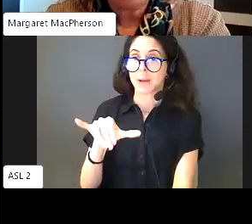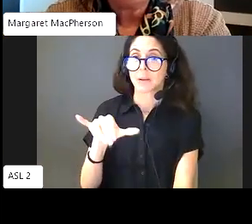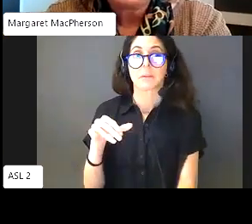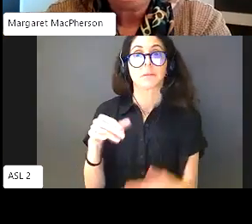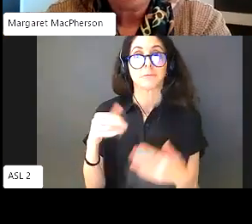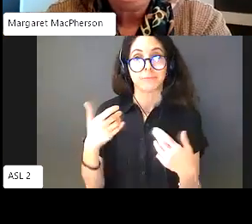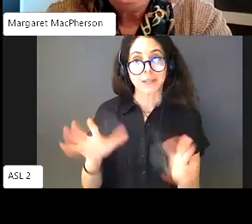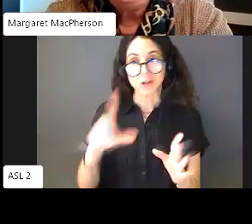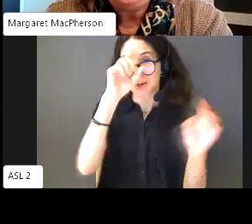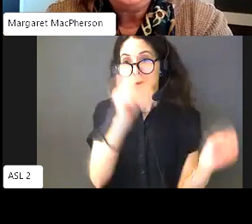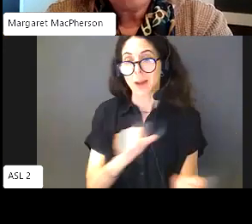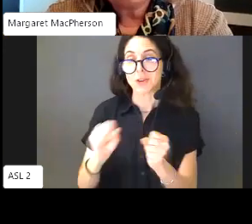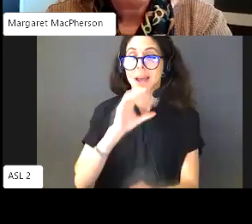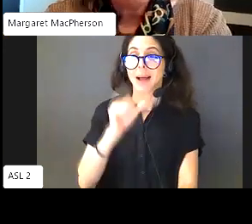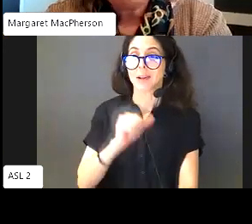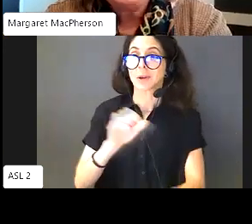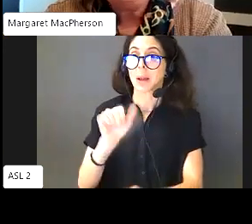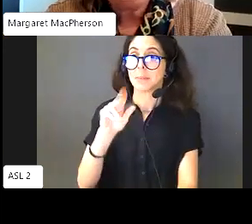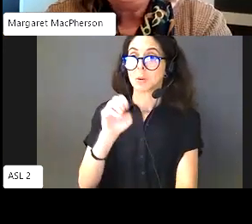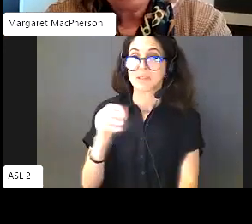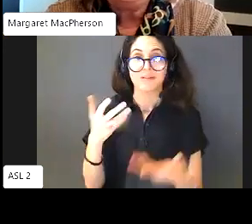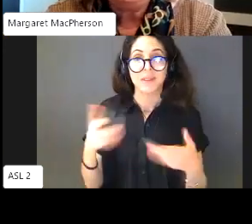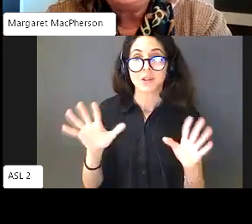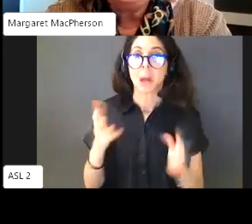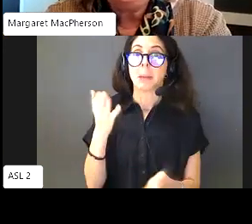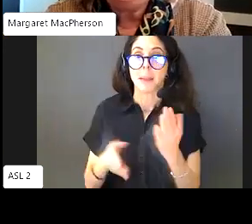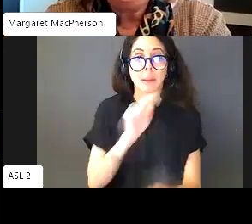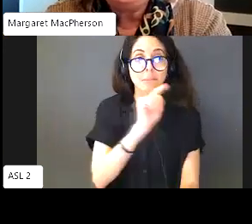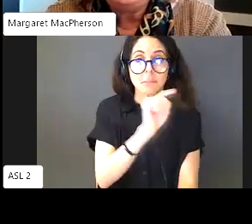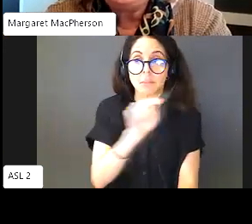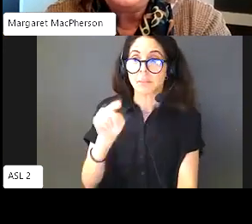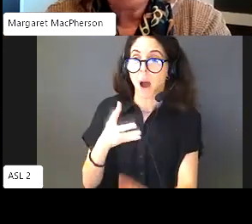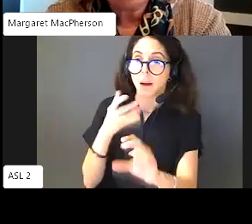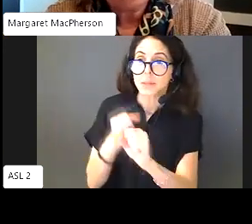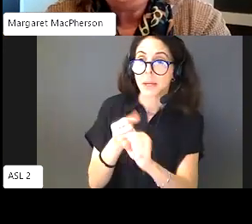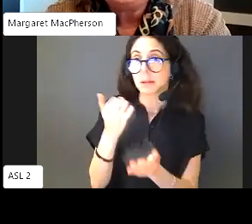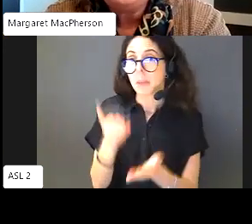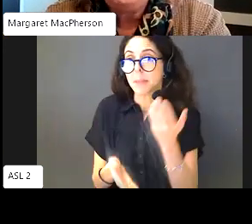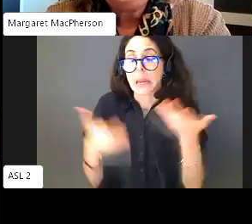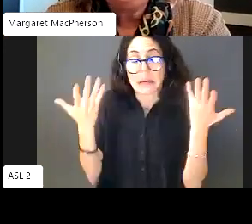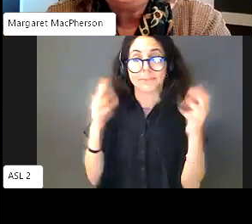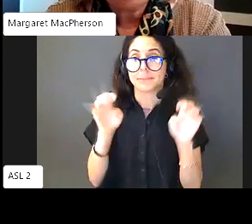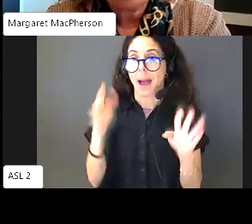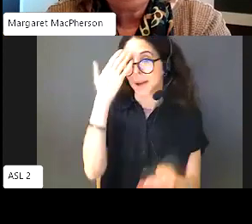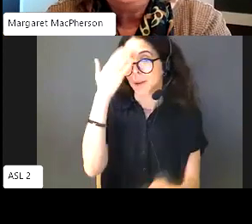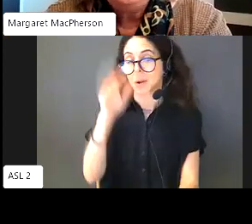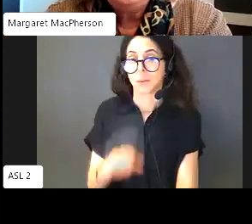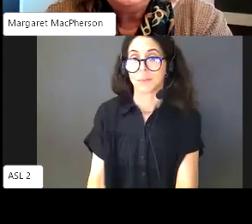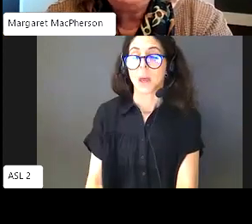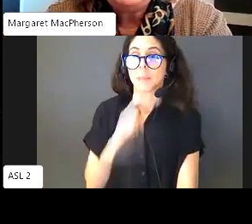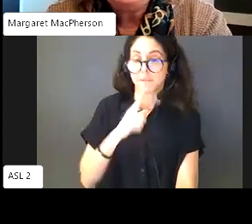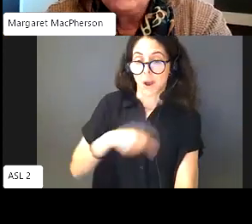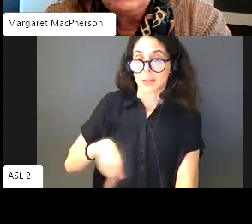prevention strategy. Maybe they need to be updated or, I don't know, but our goal here is